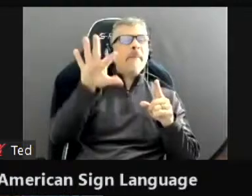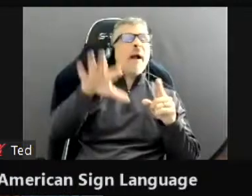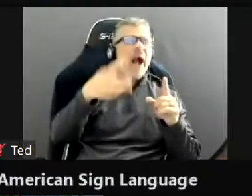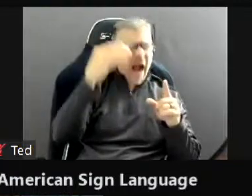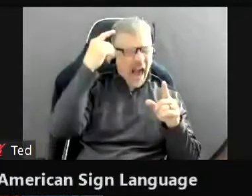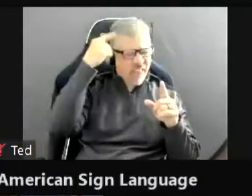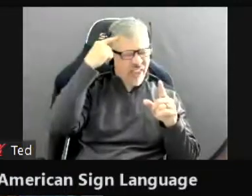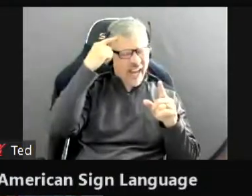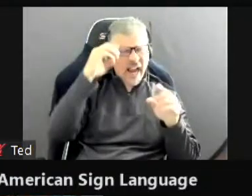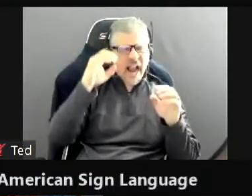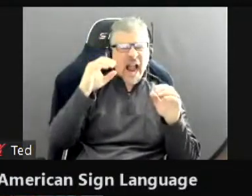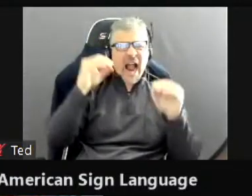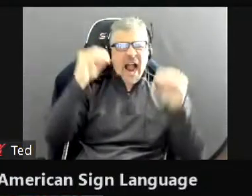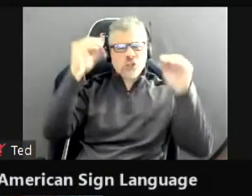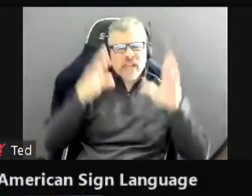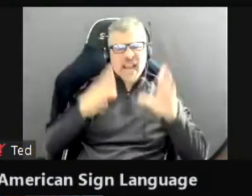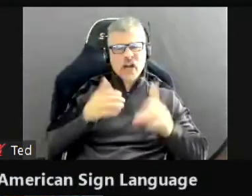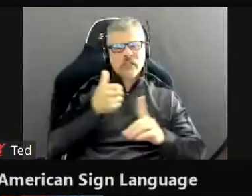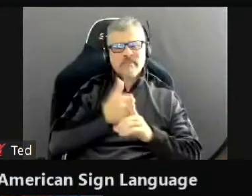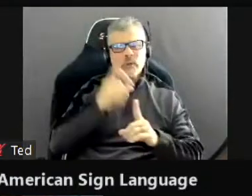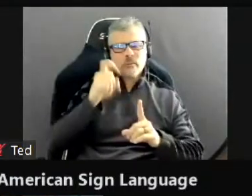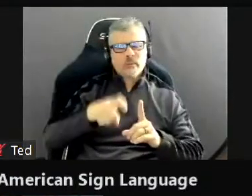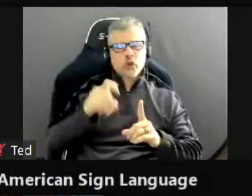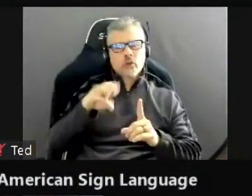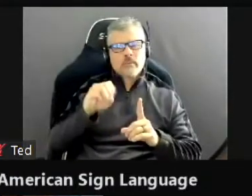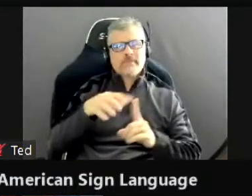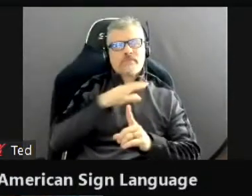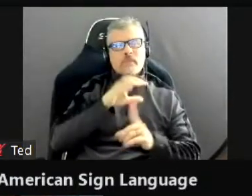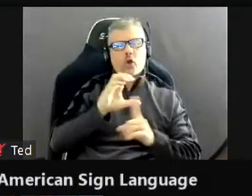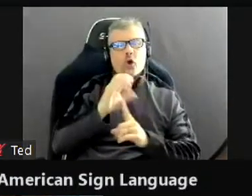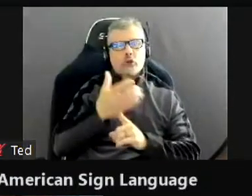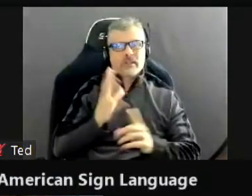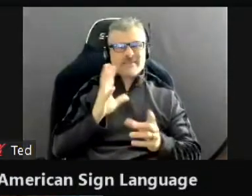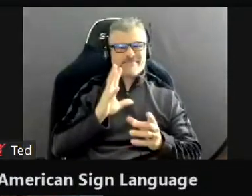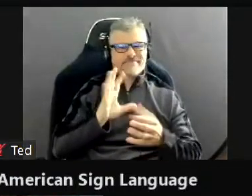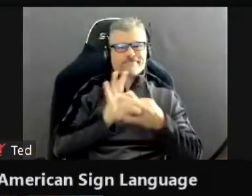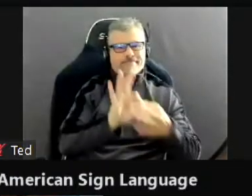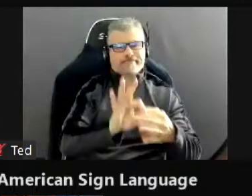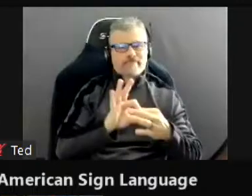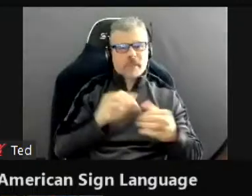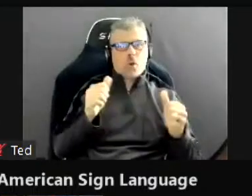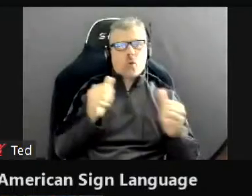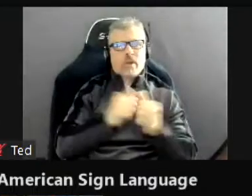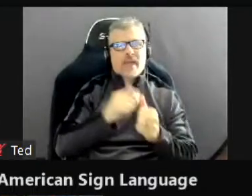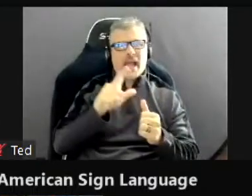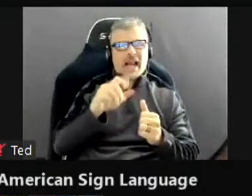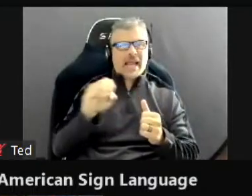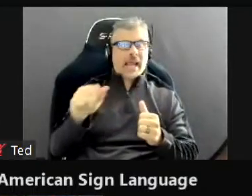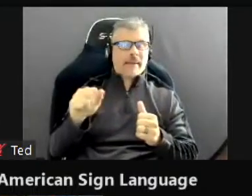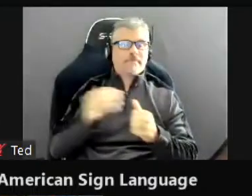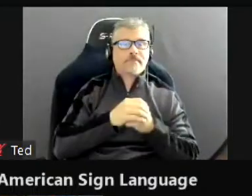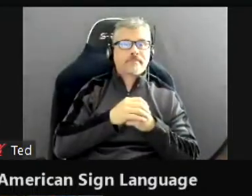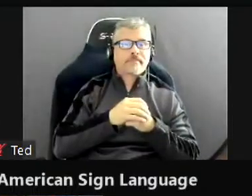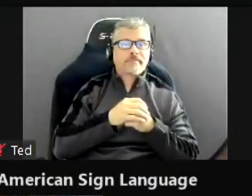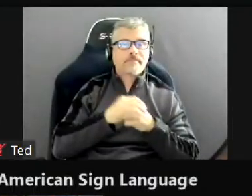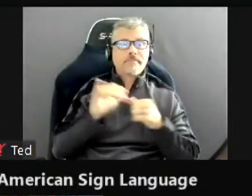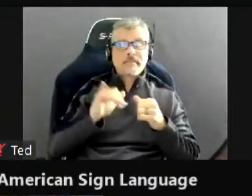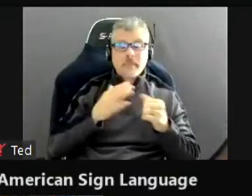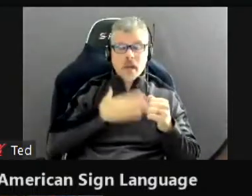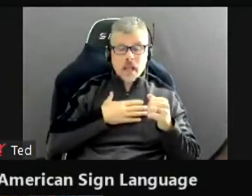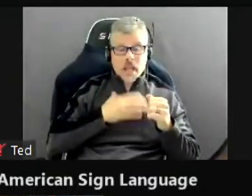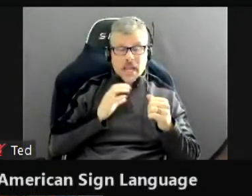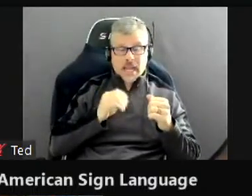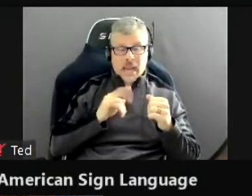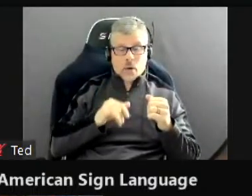should be culturally in tune with the local LEA. What you do, like our county has a huge shift